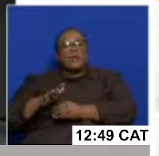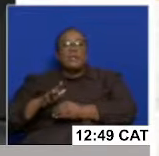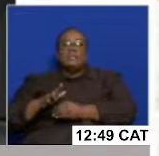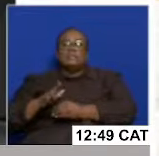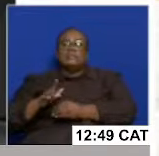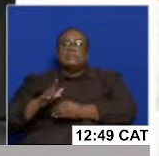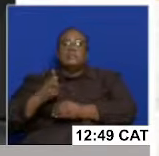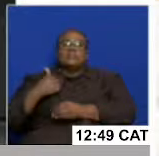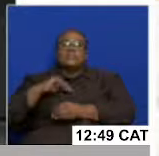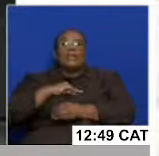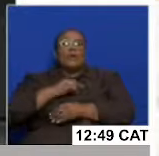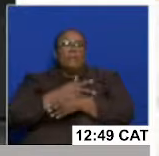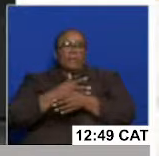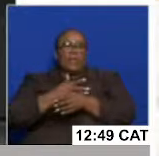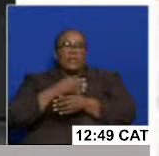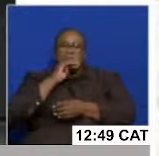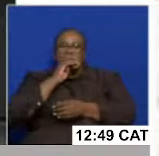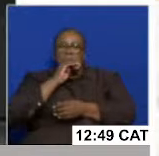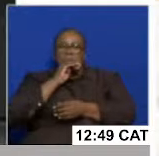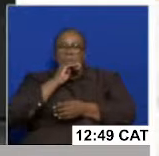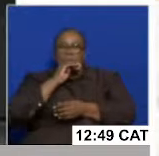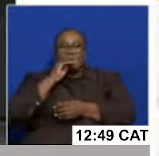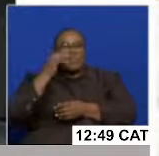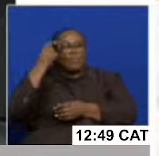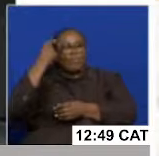Yes, I think he wanted the arrest.